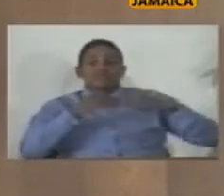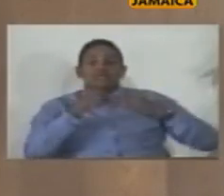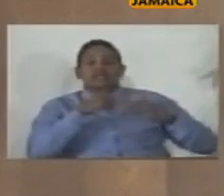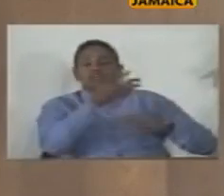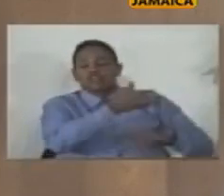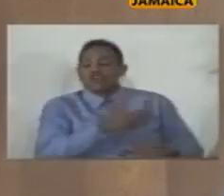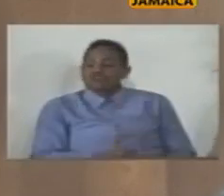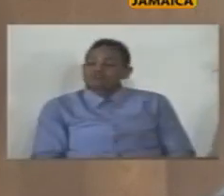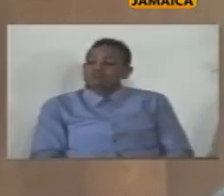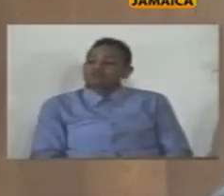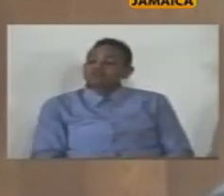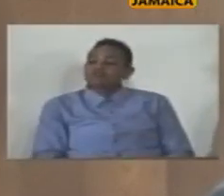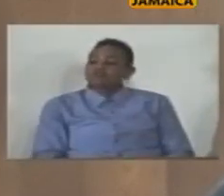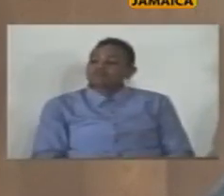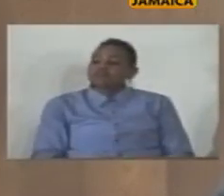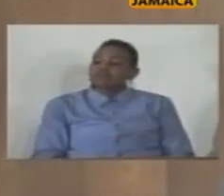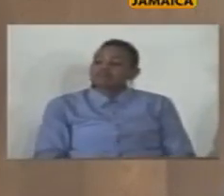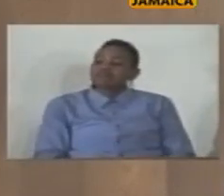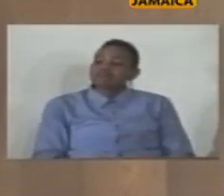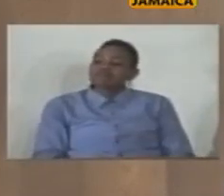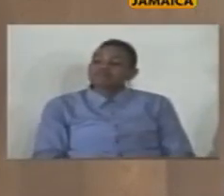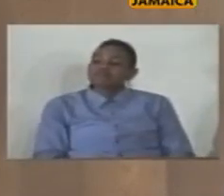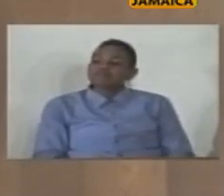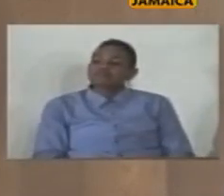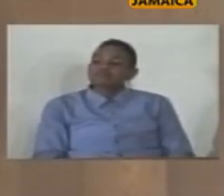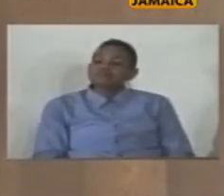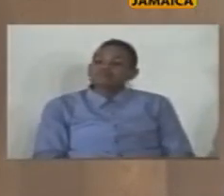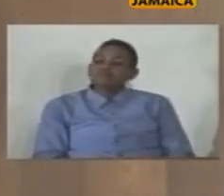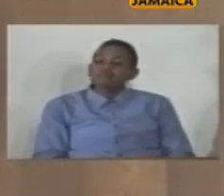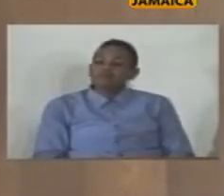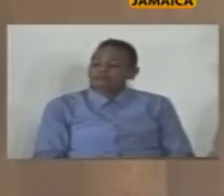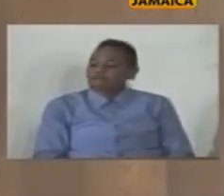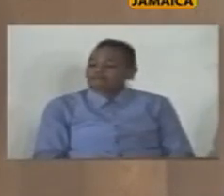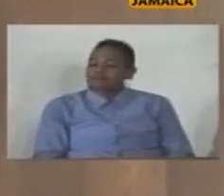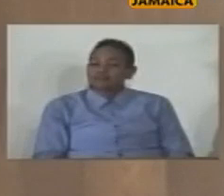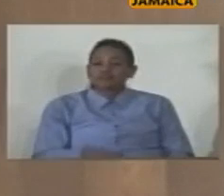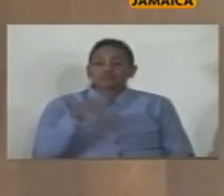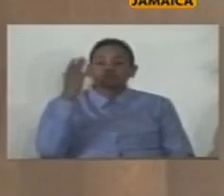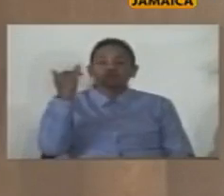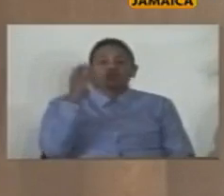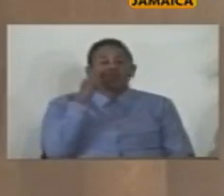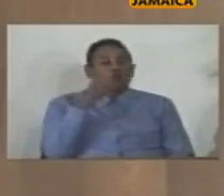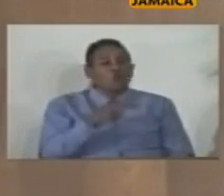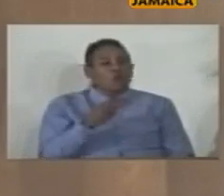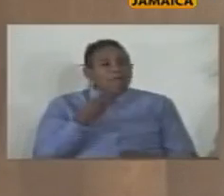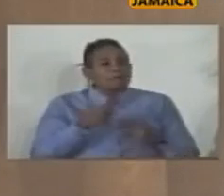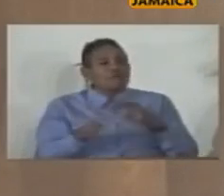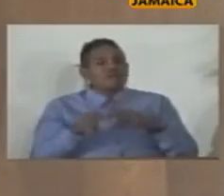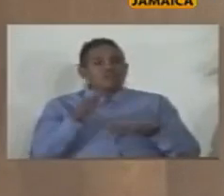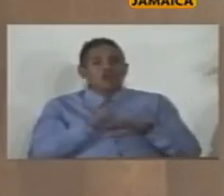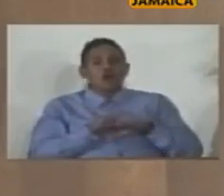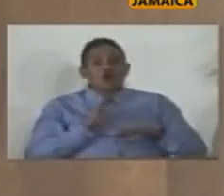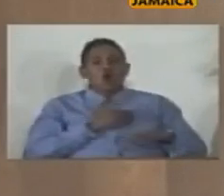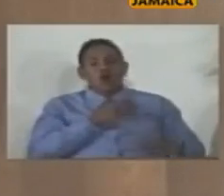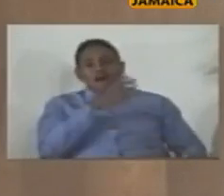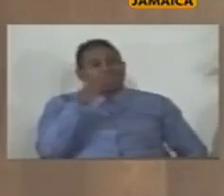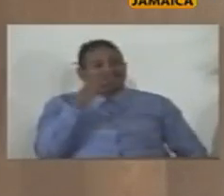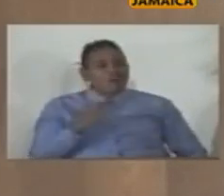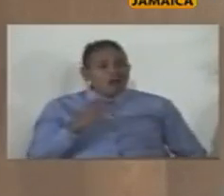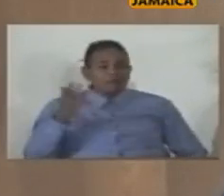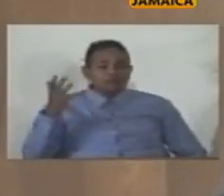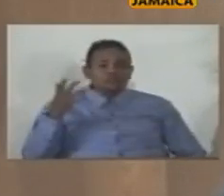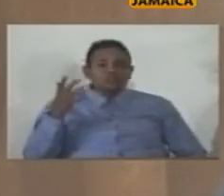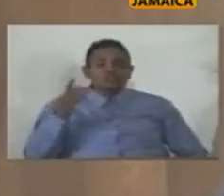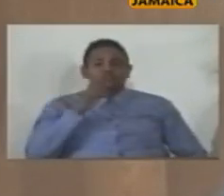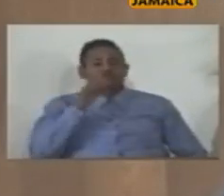there. Mr. Speaker, I will now look briefly on our farmers. It has